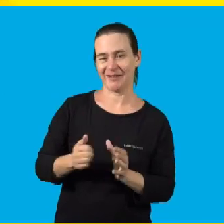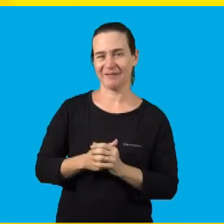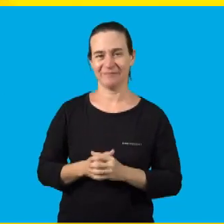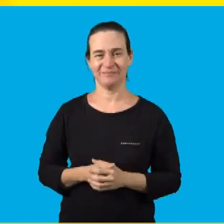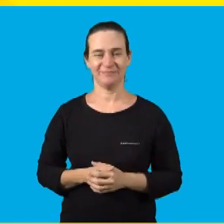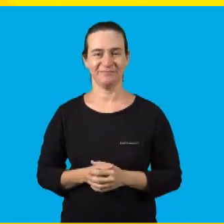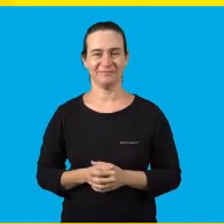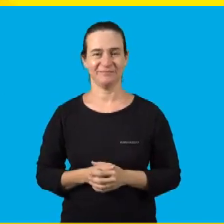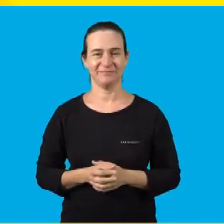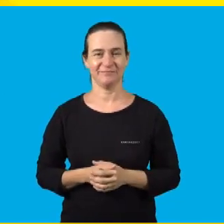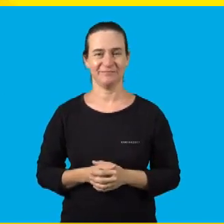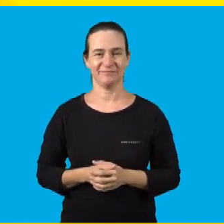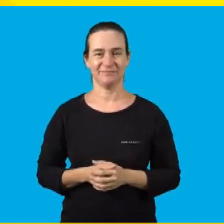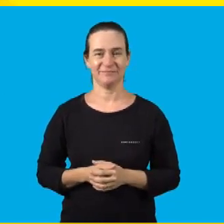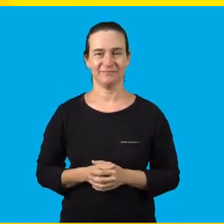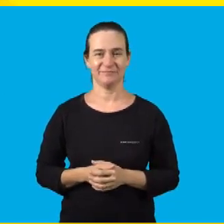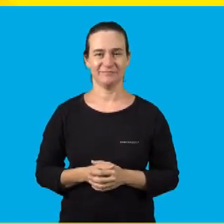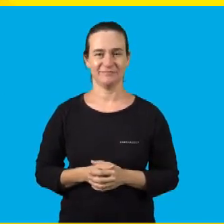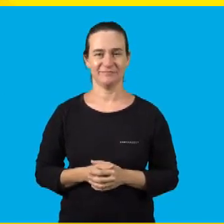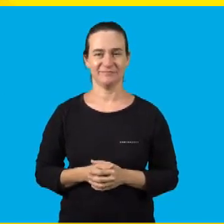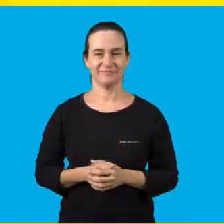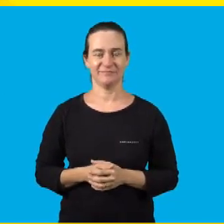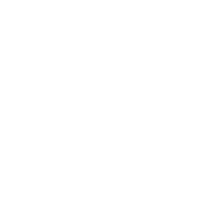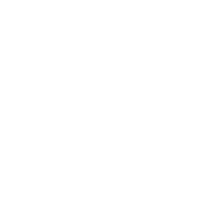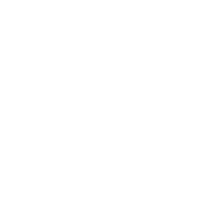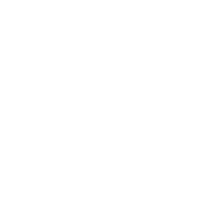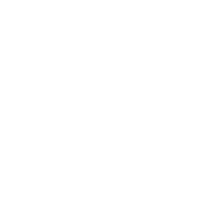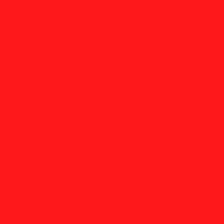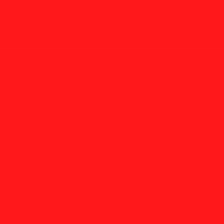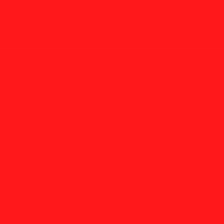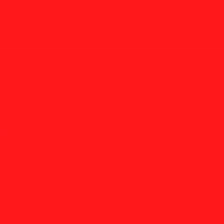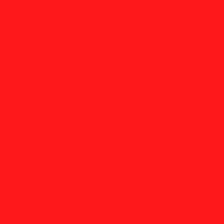breather. We'll be back after this short commercial break.